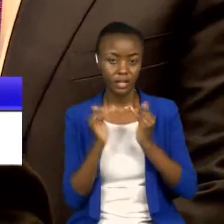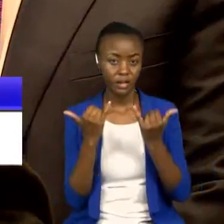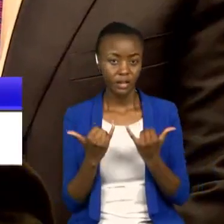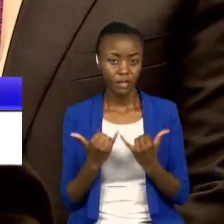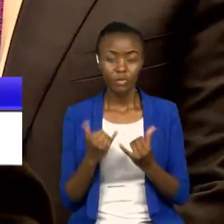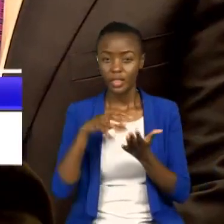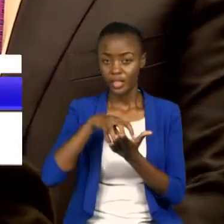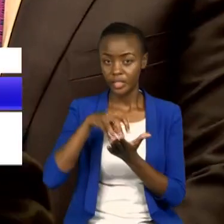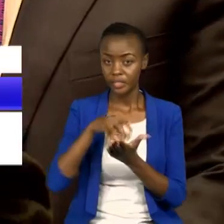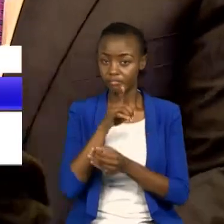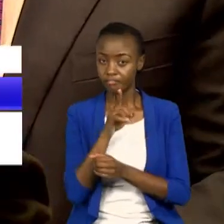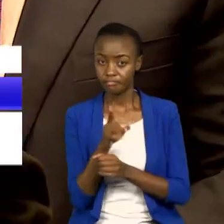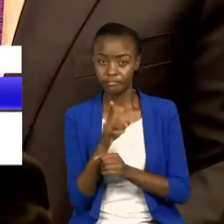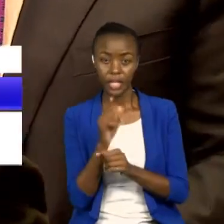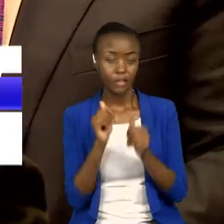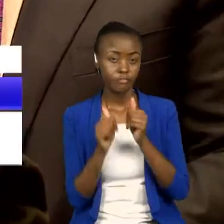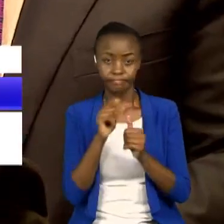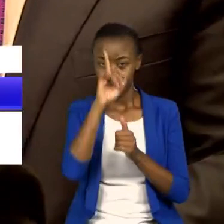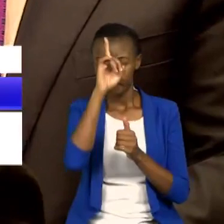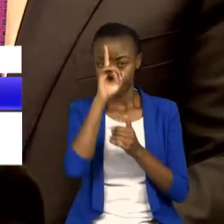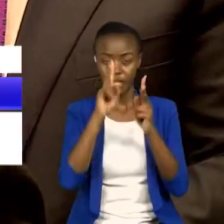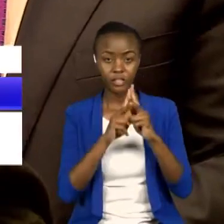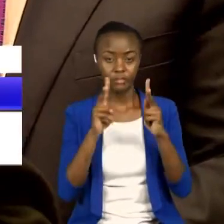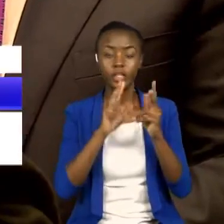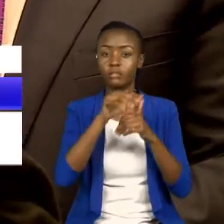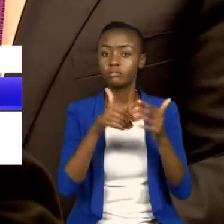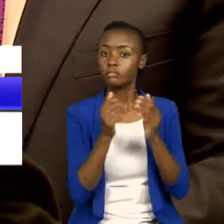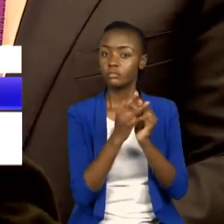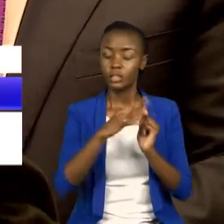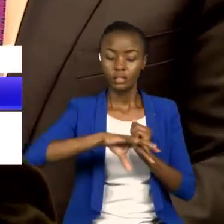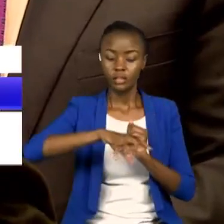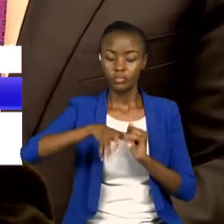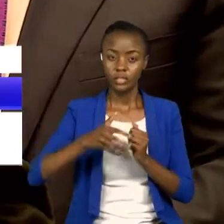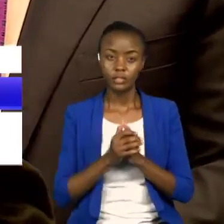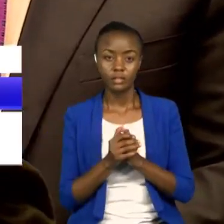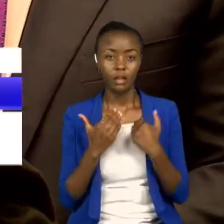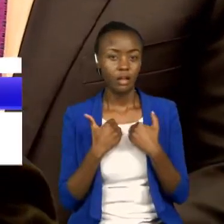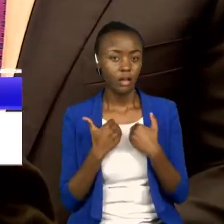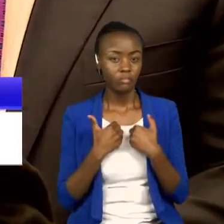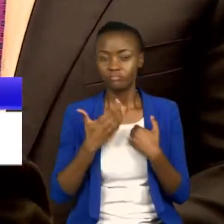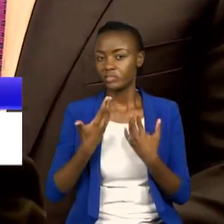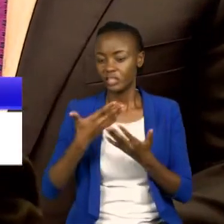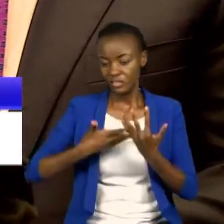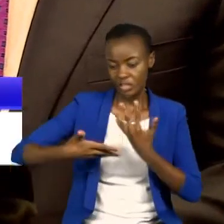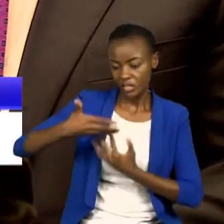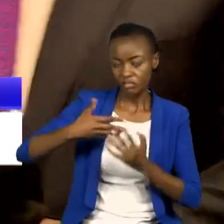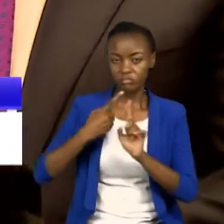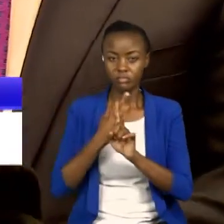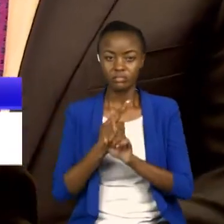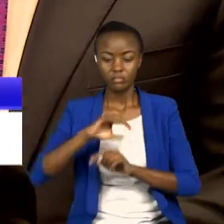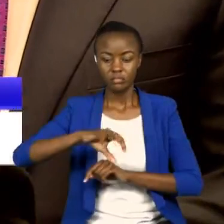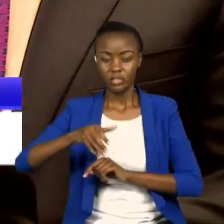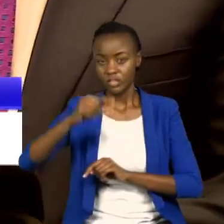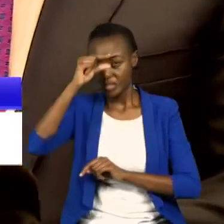the situation remains one that is critical in the 13 counties. We have engaged with the different county governments of the